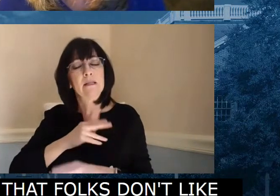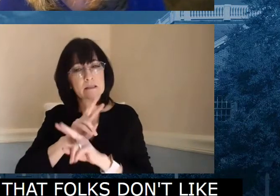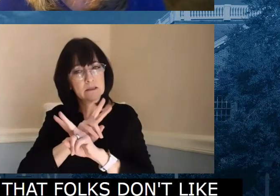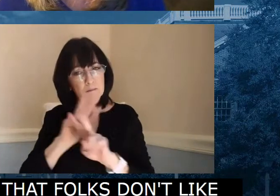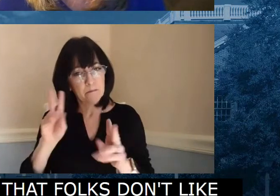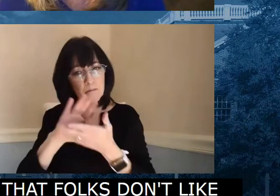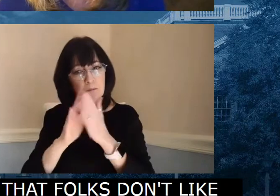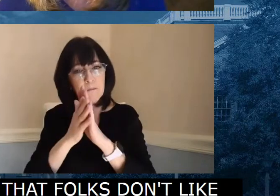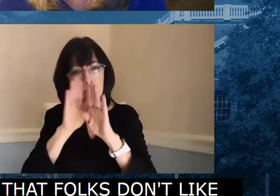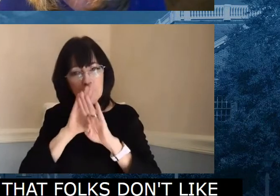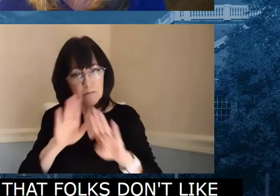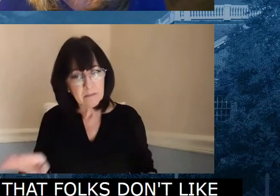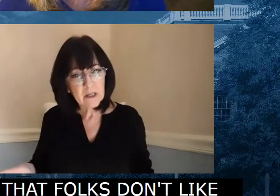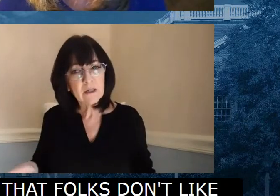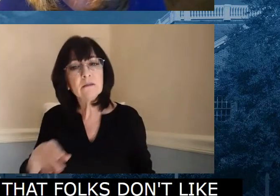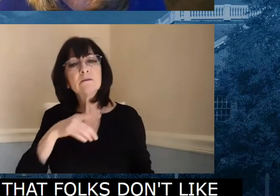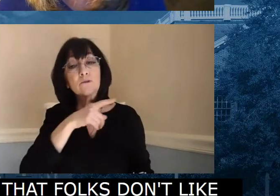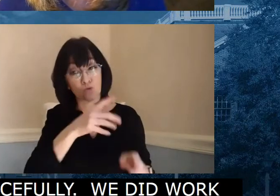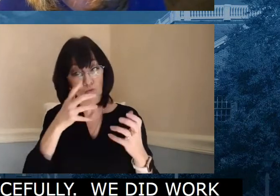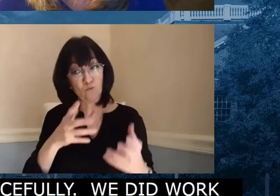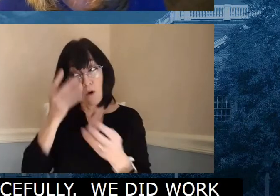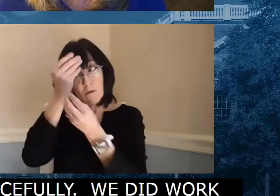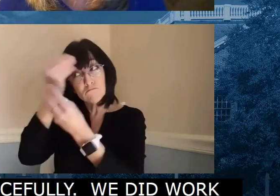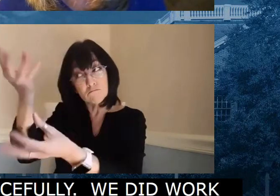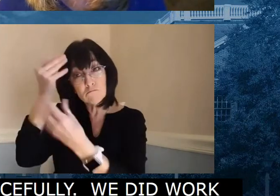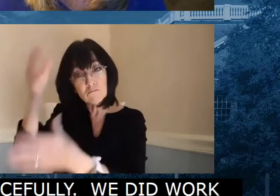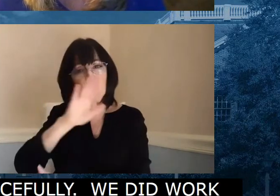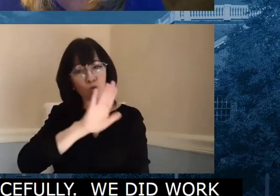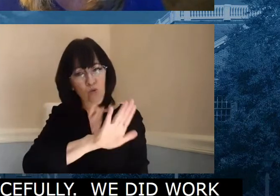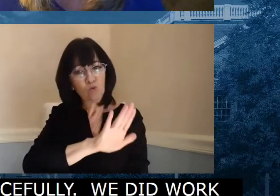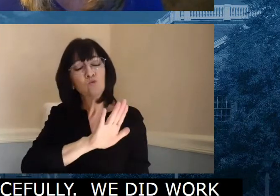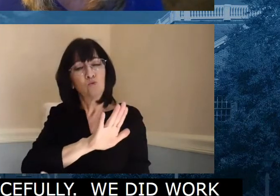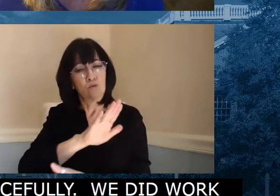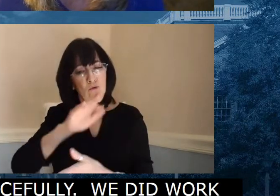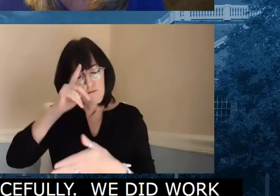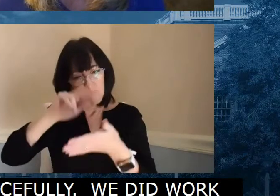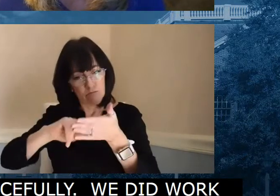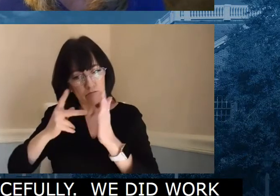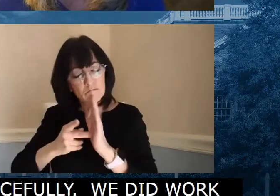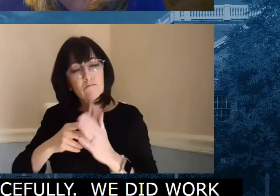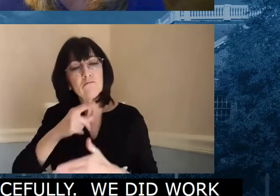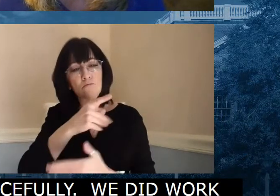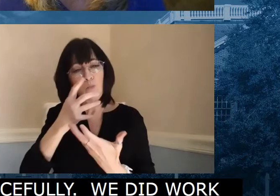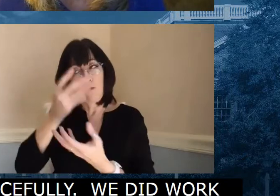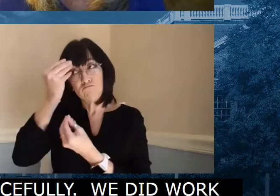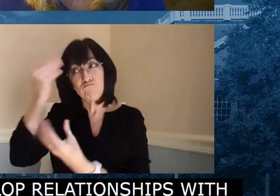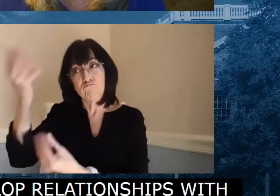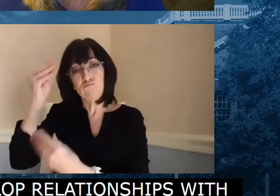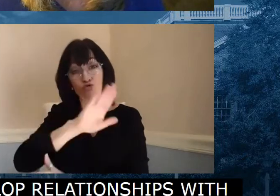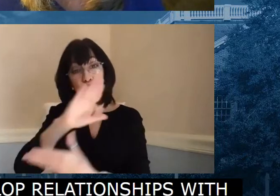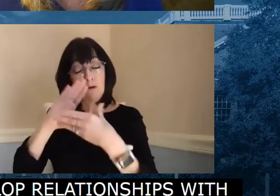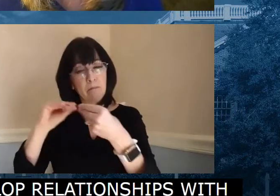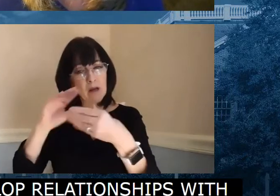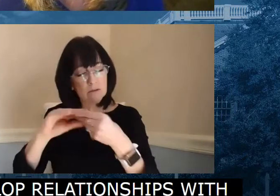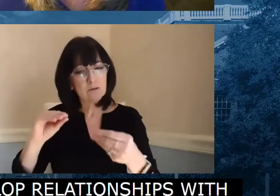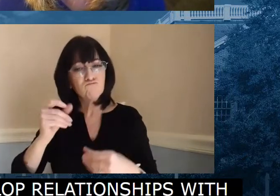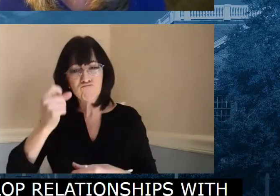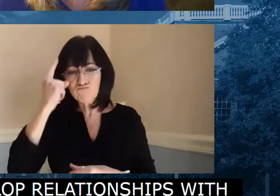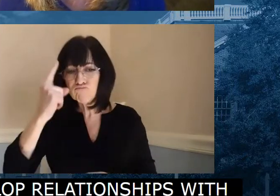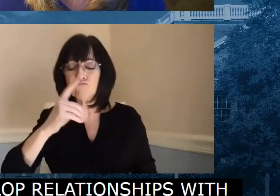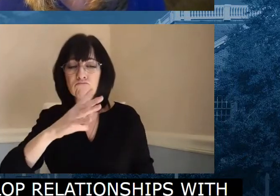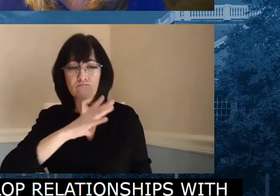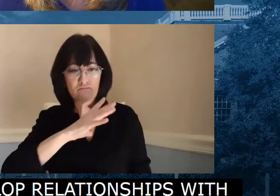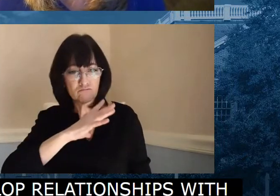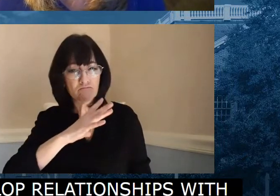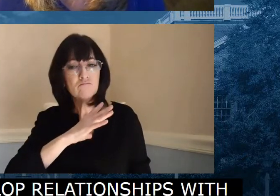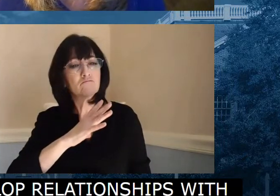leaders of some of these groups that were demonstrating and protesting, and have followed through on some of the